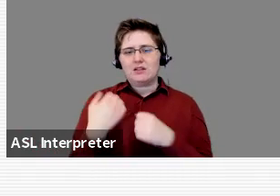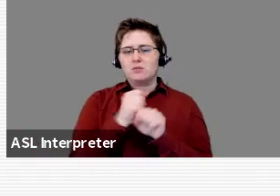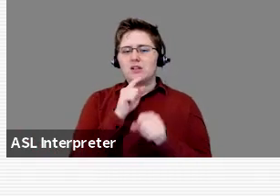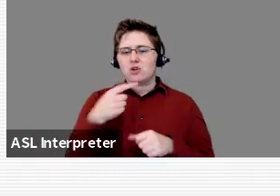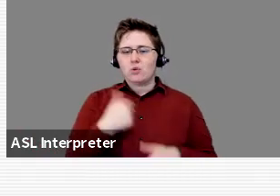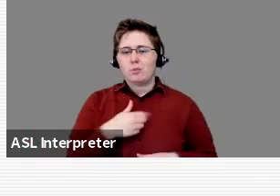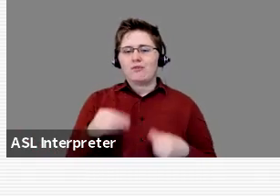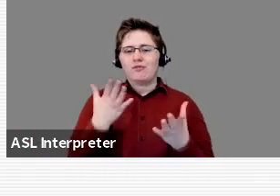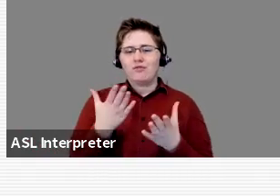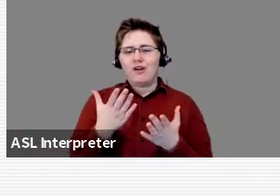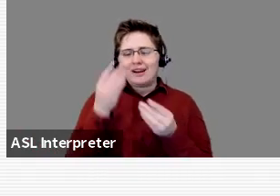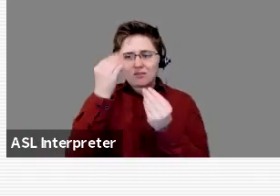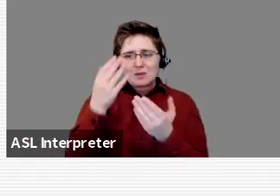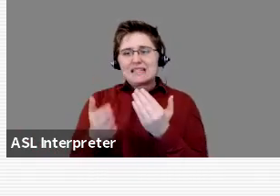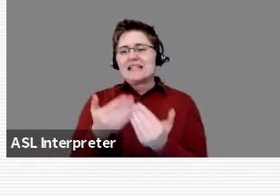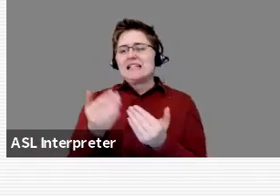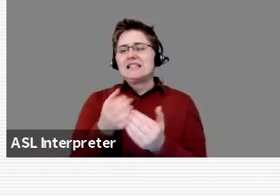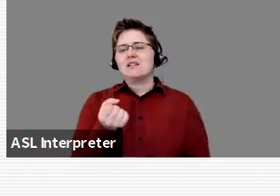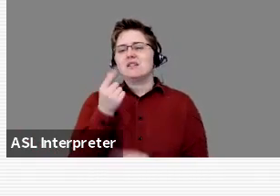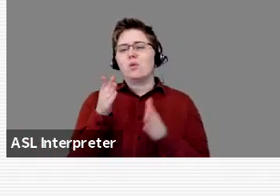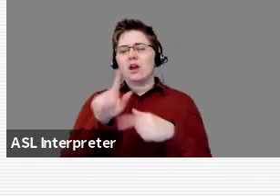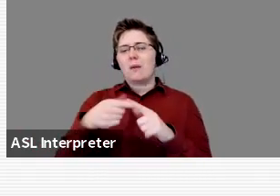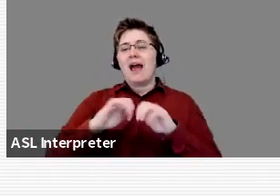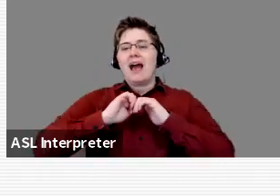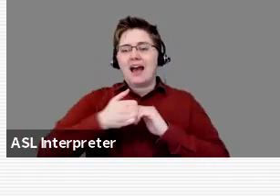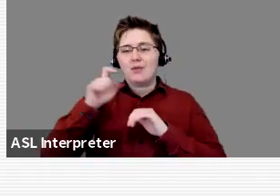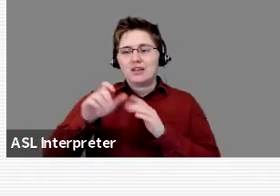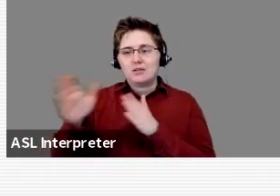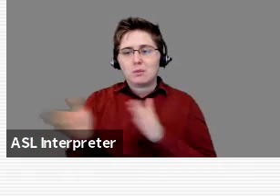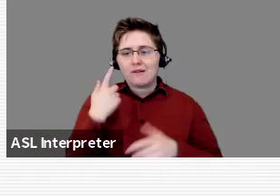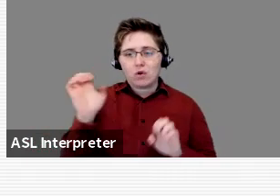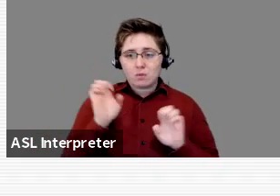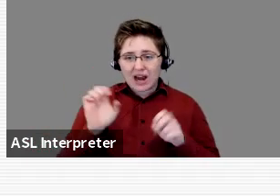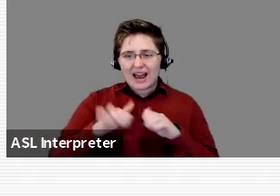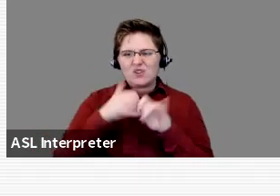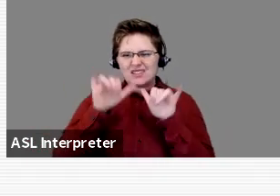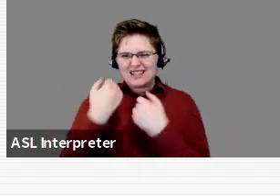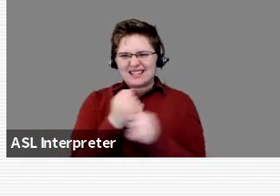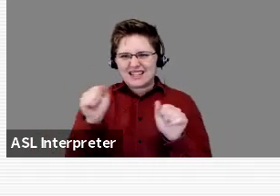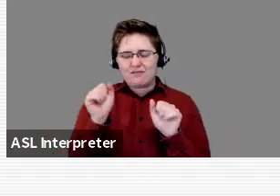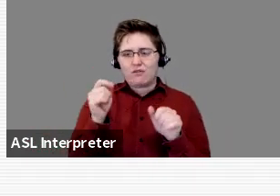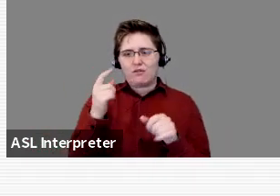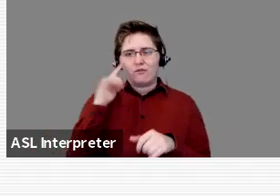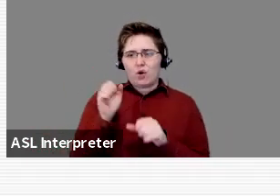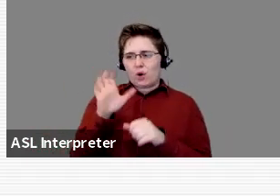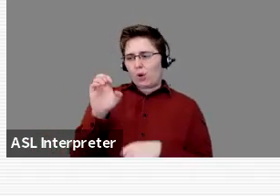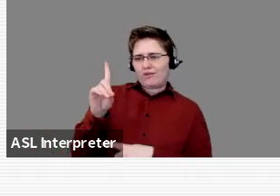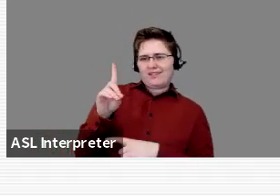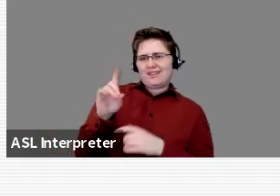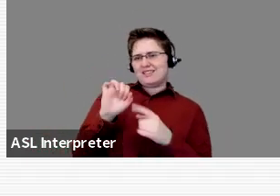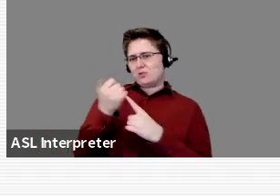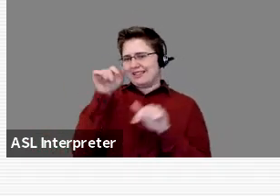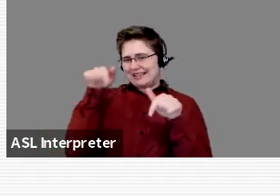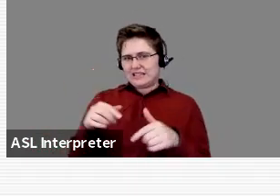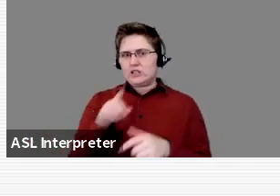providing easily understandable information about how to prepare for emergencies, about how to stay safe in situations like COVID, is really,